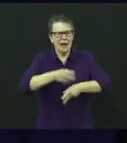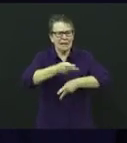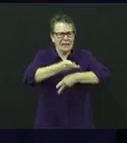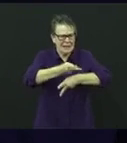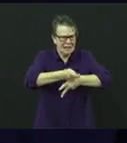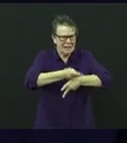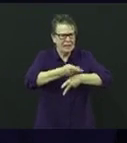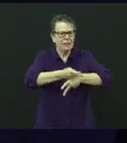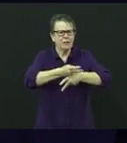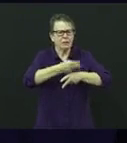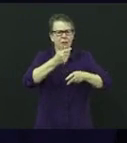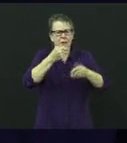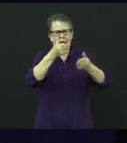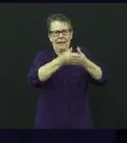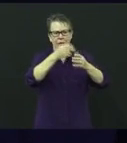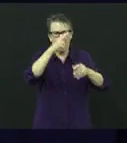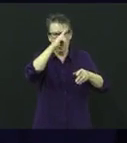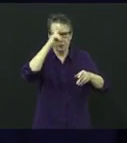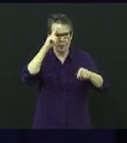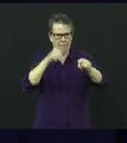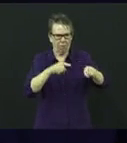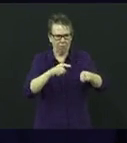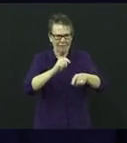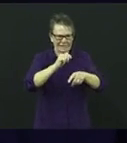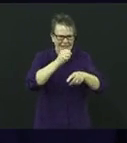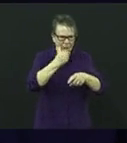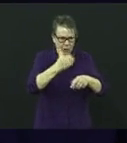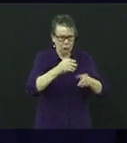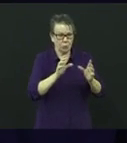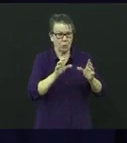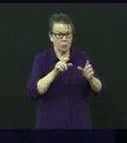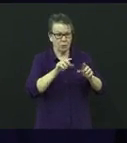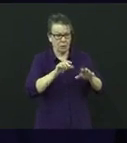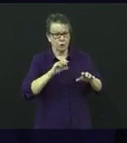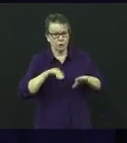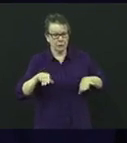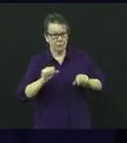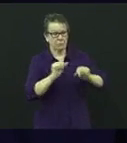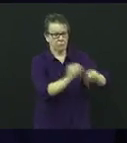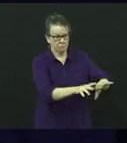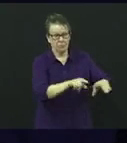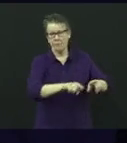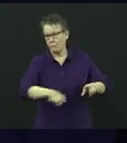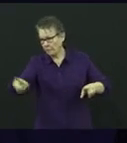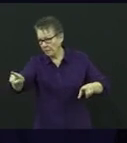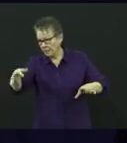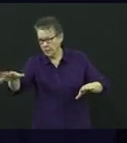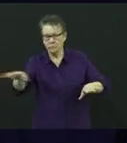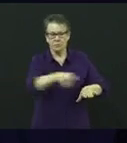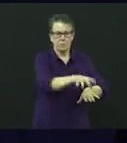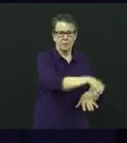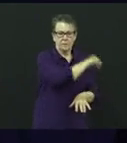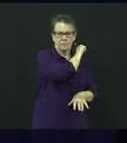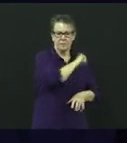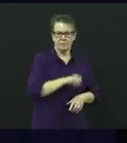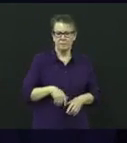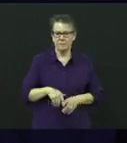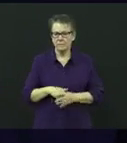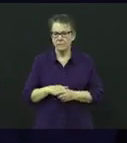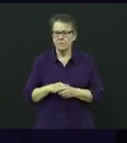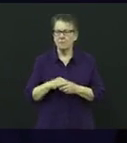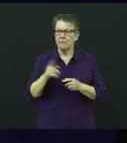safe and secure and they can come to work. It's a huge issue. It's something we haven't, I think I heard the governor